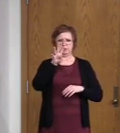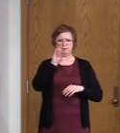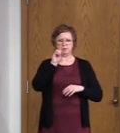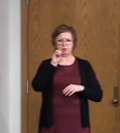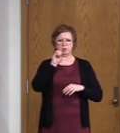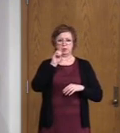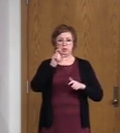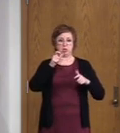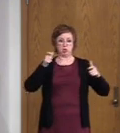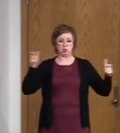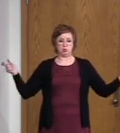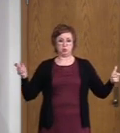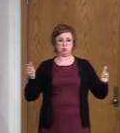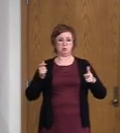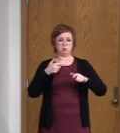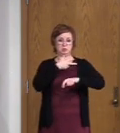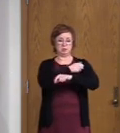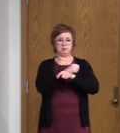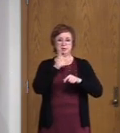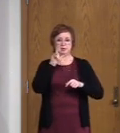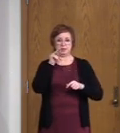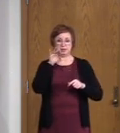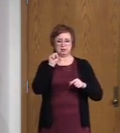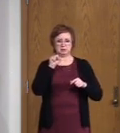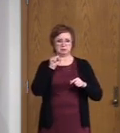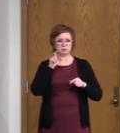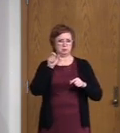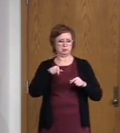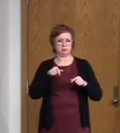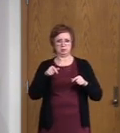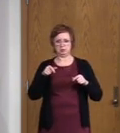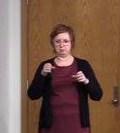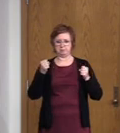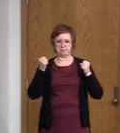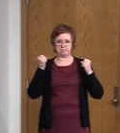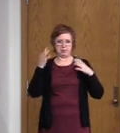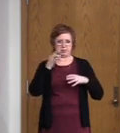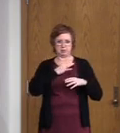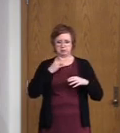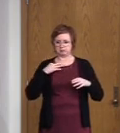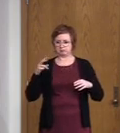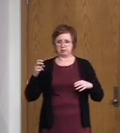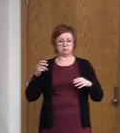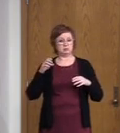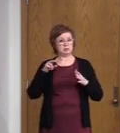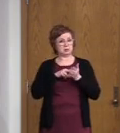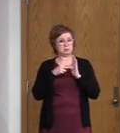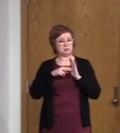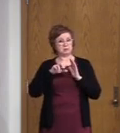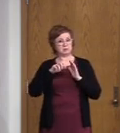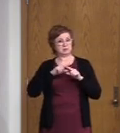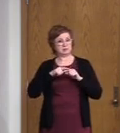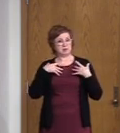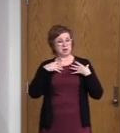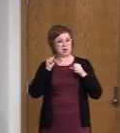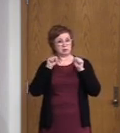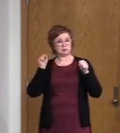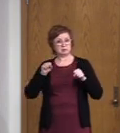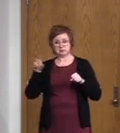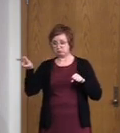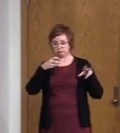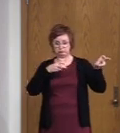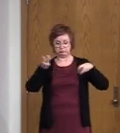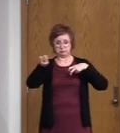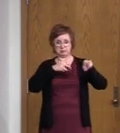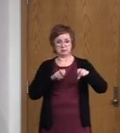immunization clinics in the plan. That's going to require a lot of manpower. Is this going to mean you're going to be taking people from other parts of the healthcare system? Are you going to